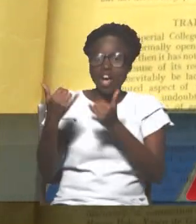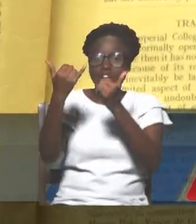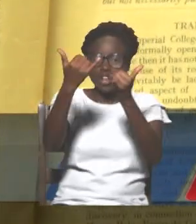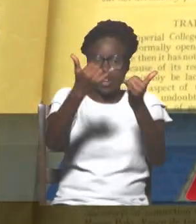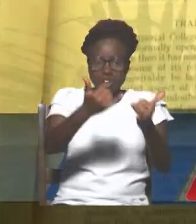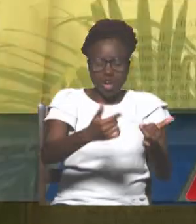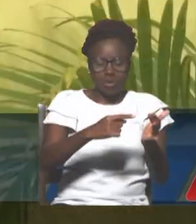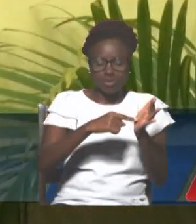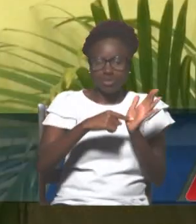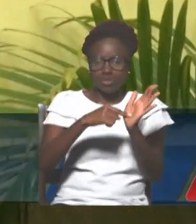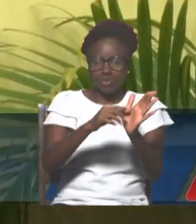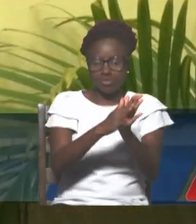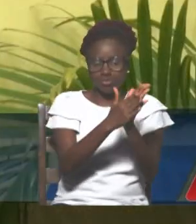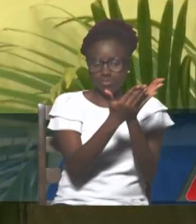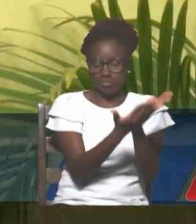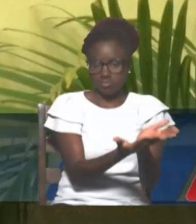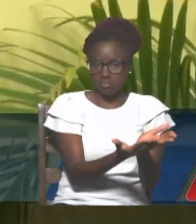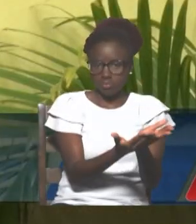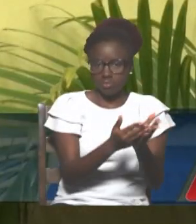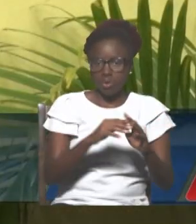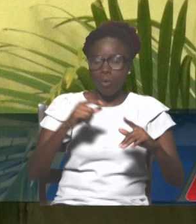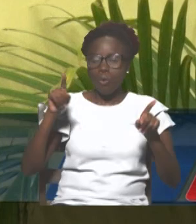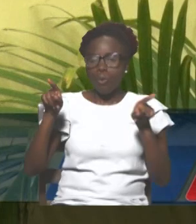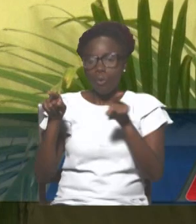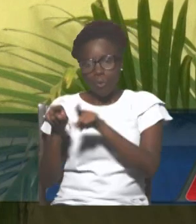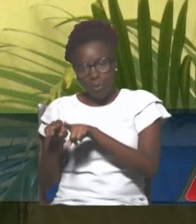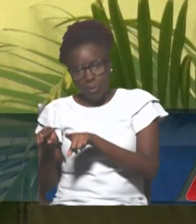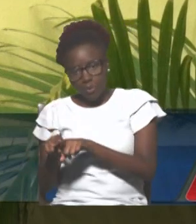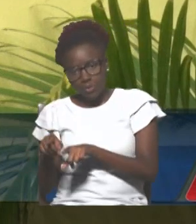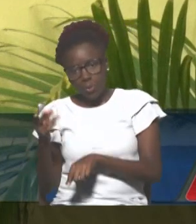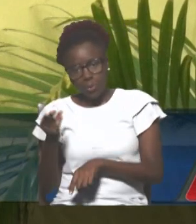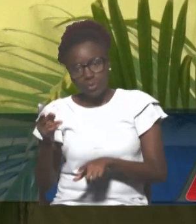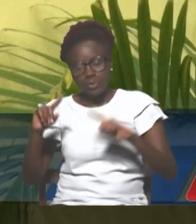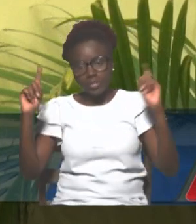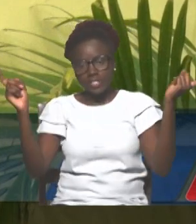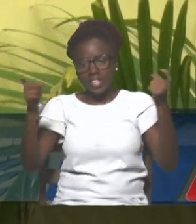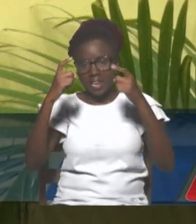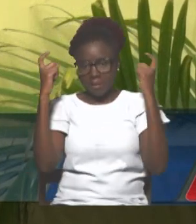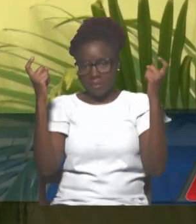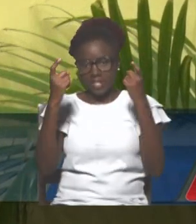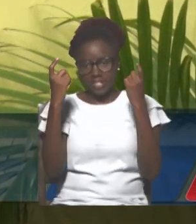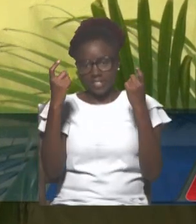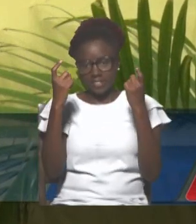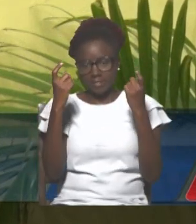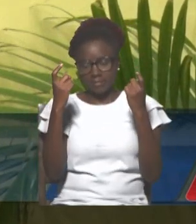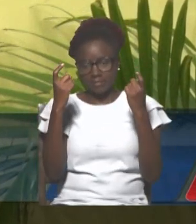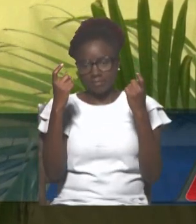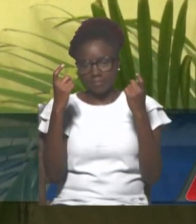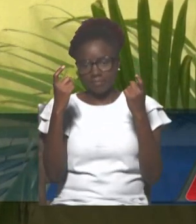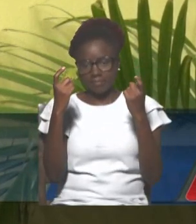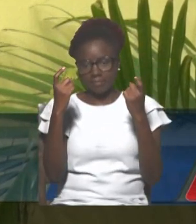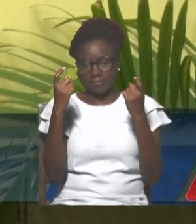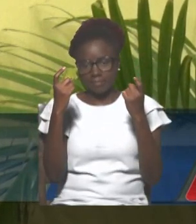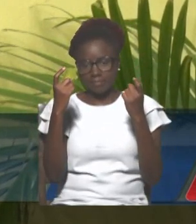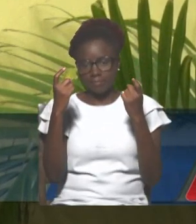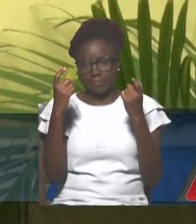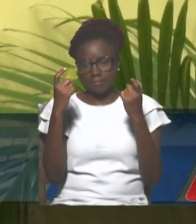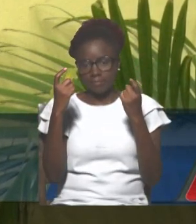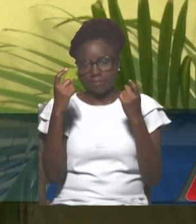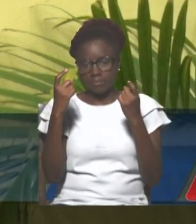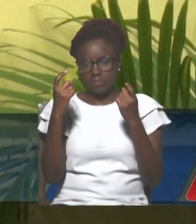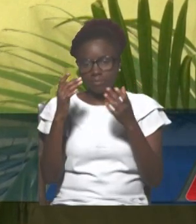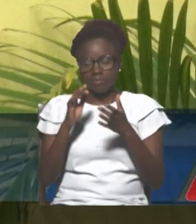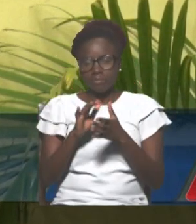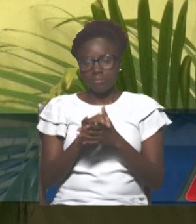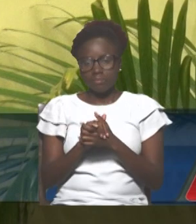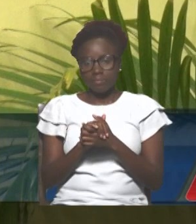future users. We also celebrate the incredible, or indelible rather, marks left by alumni